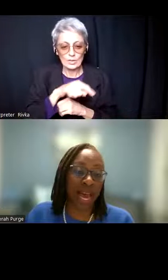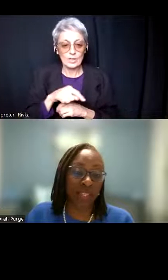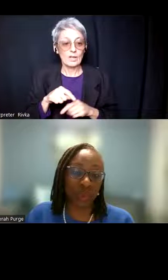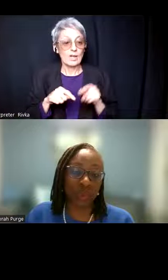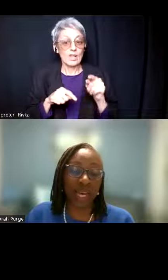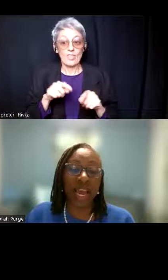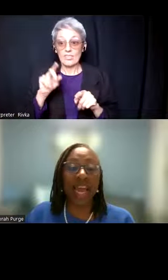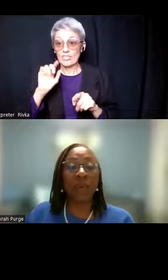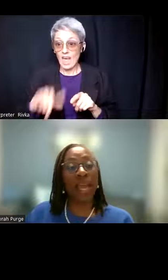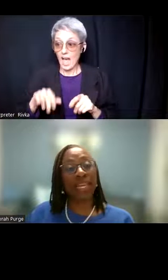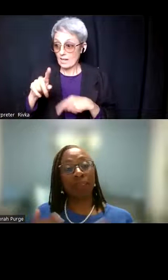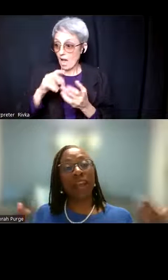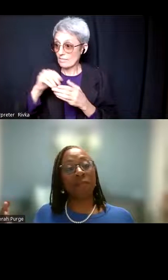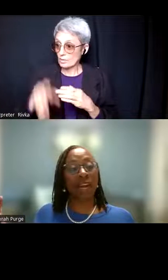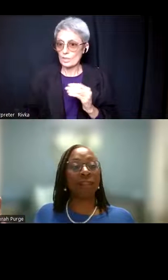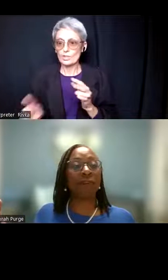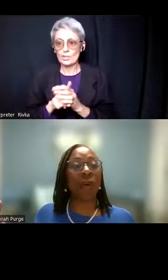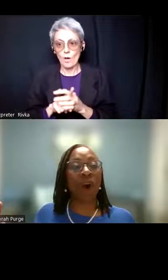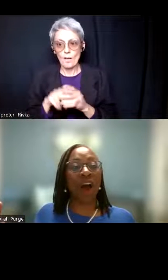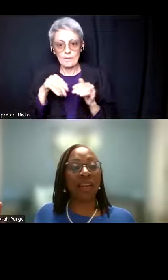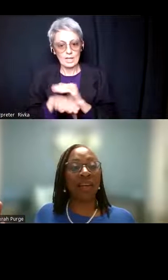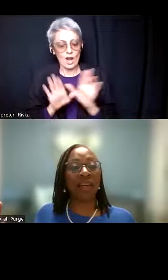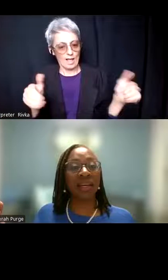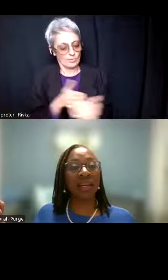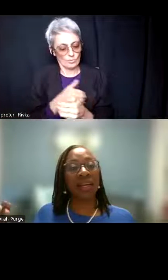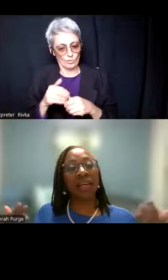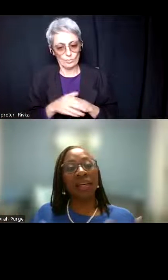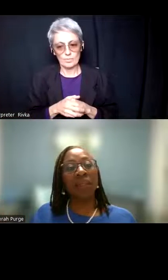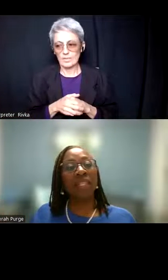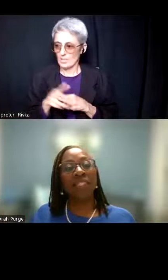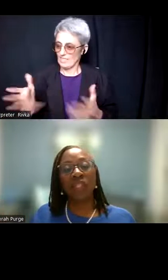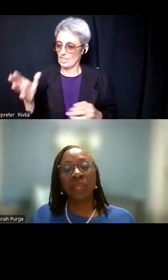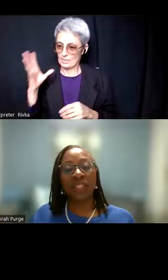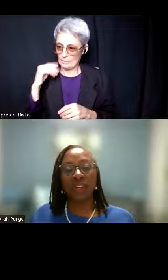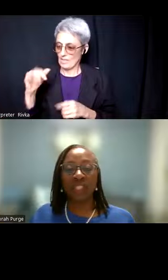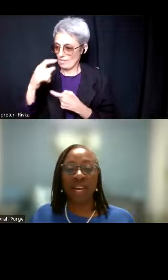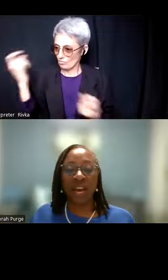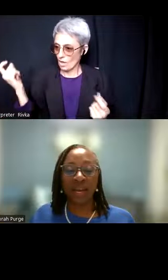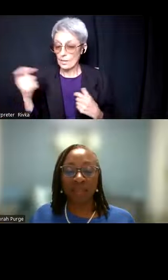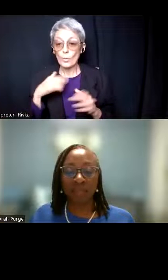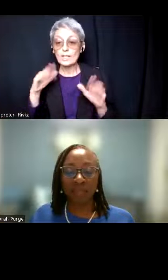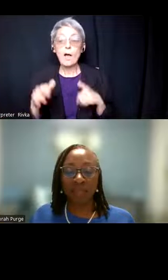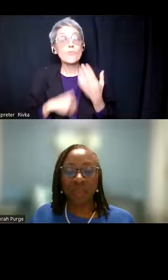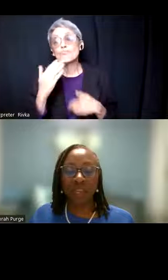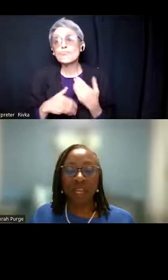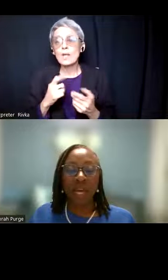our classrooms, and we expect for life to go on, but these students are stuck.